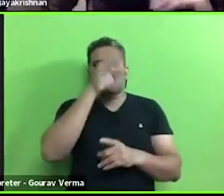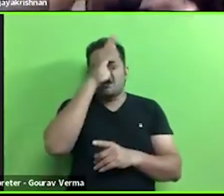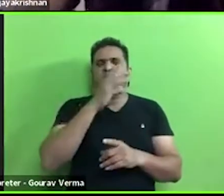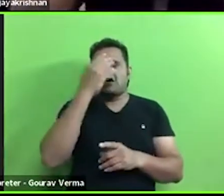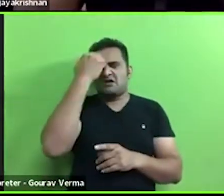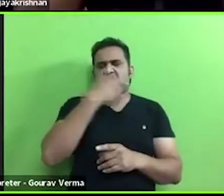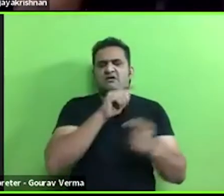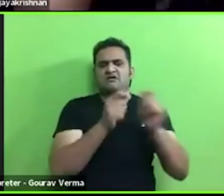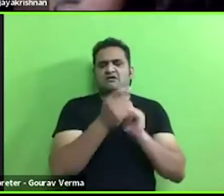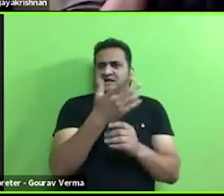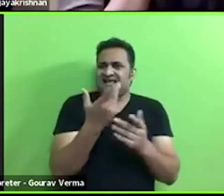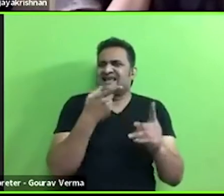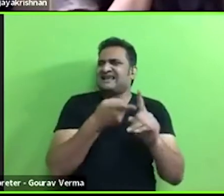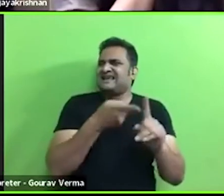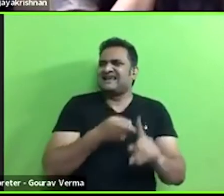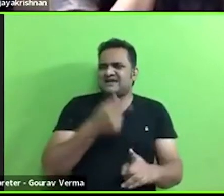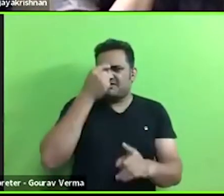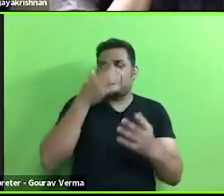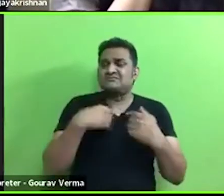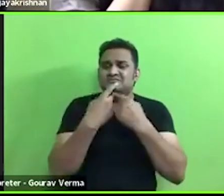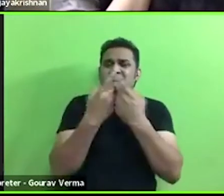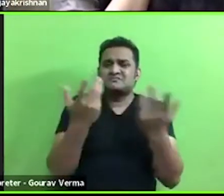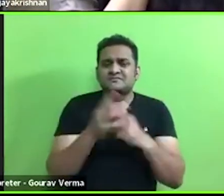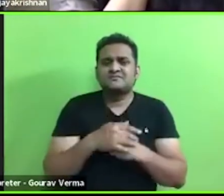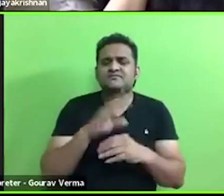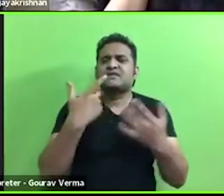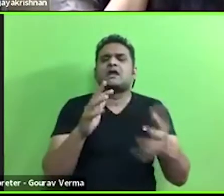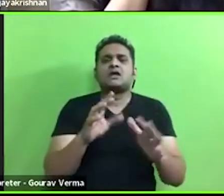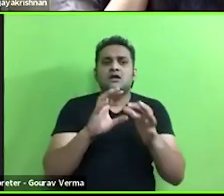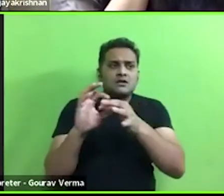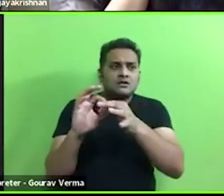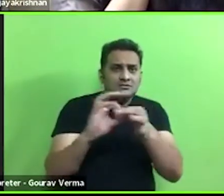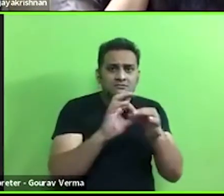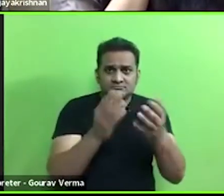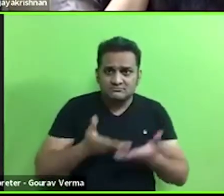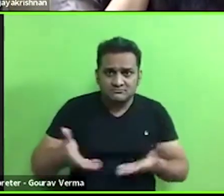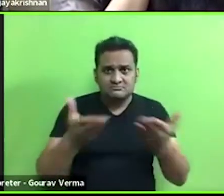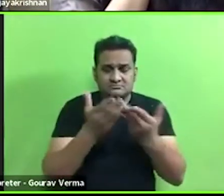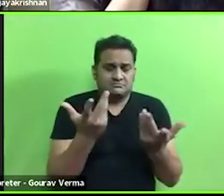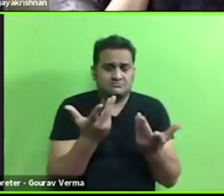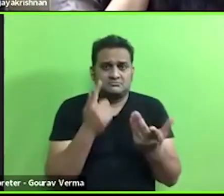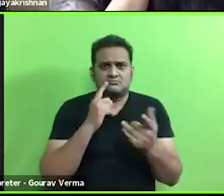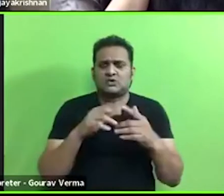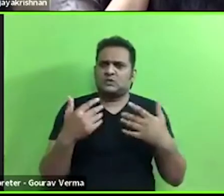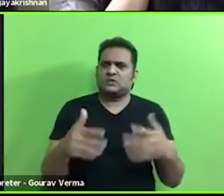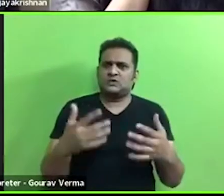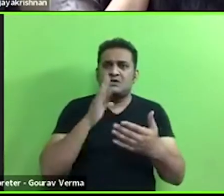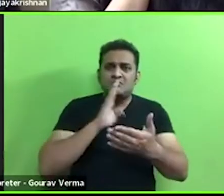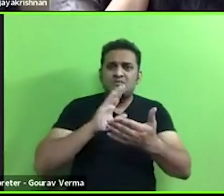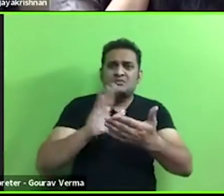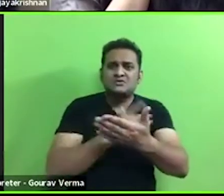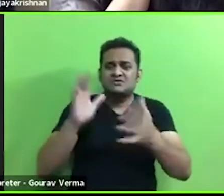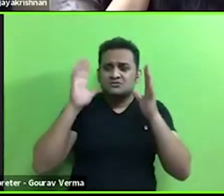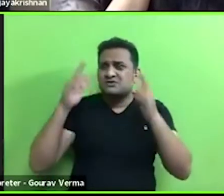mean, this is problematic. So I'm saying that even the relationship that we have, I mean, we have some incredible musicians from the Islamic